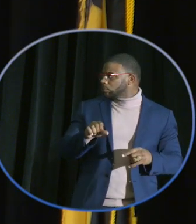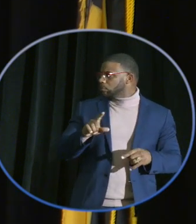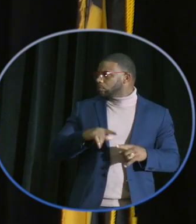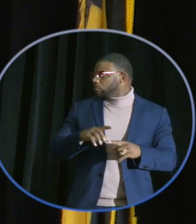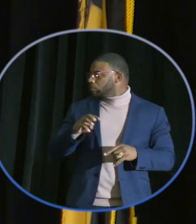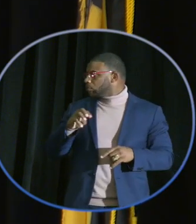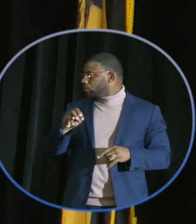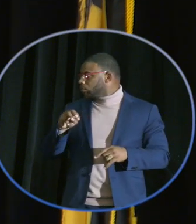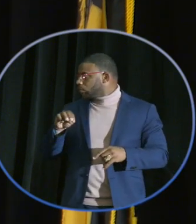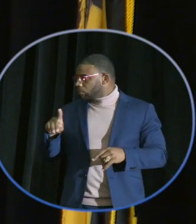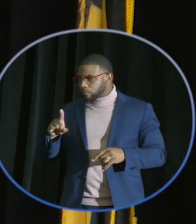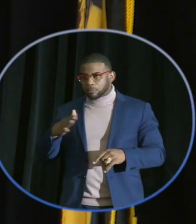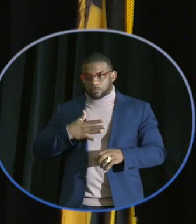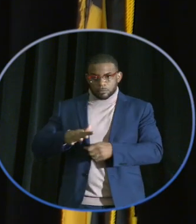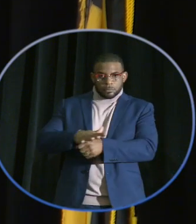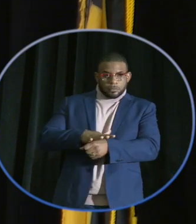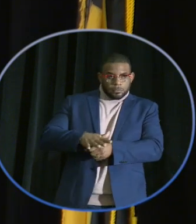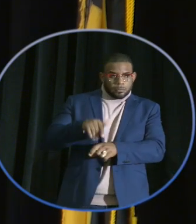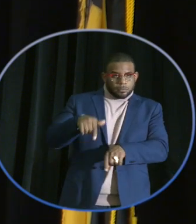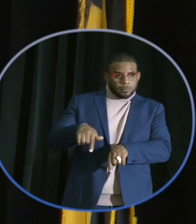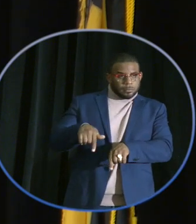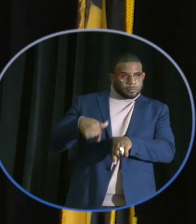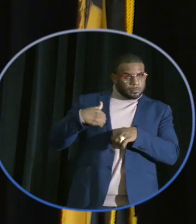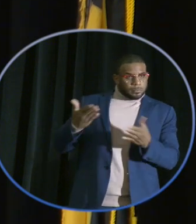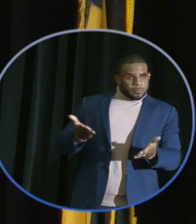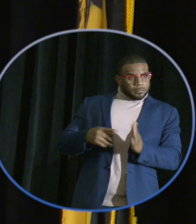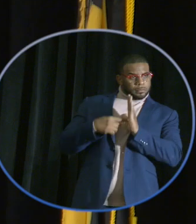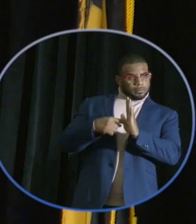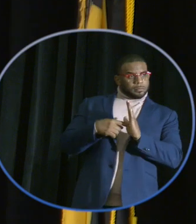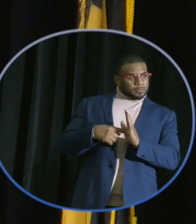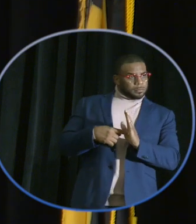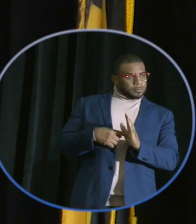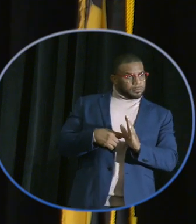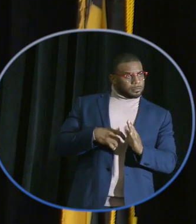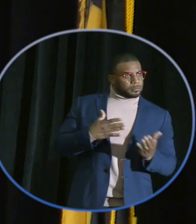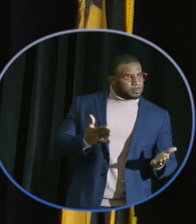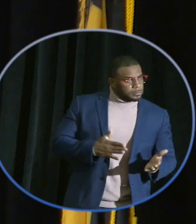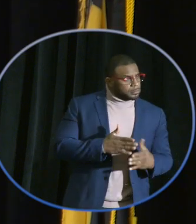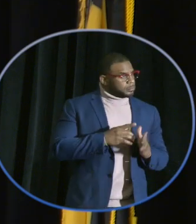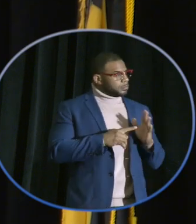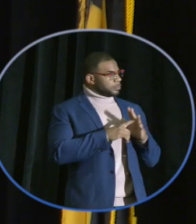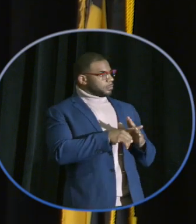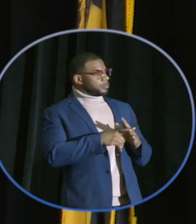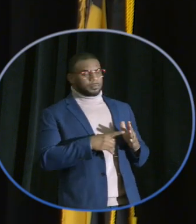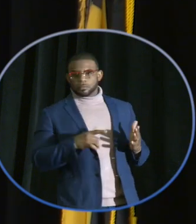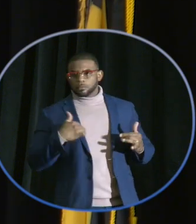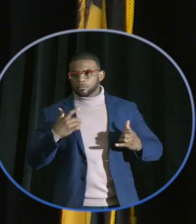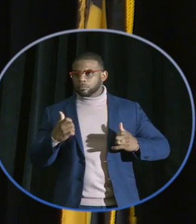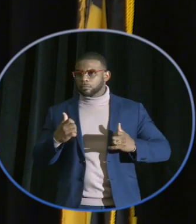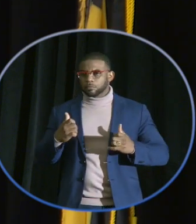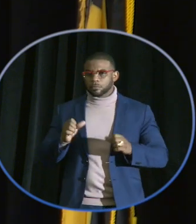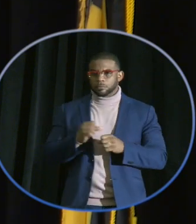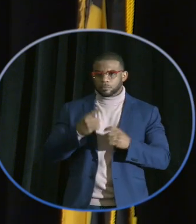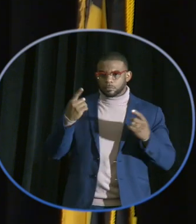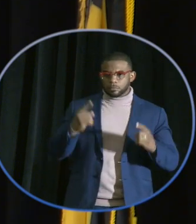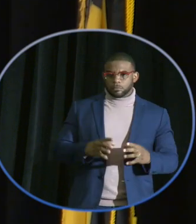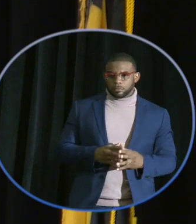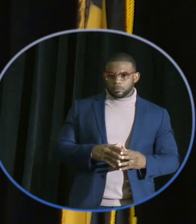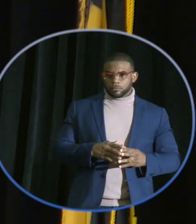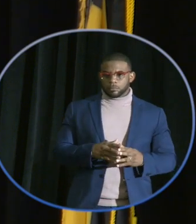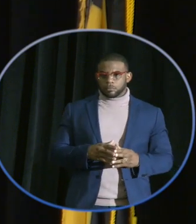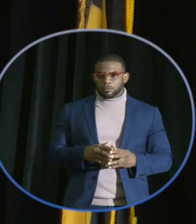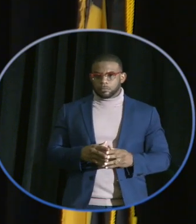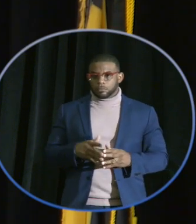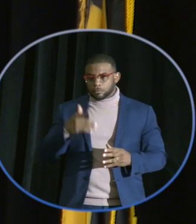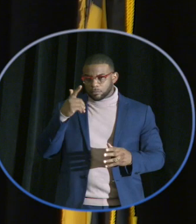but Maryland is my territory, and I'm here to represent, and I'm here to show up, and I'm here to make impact and a